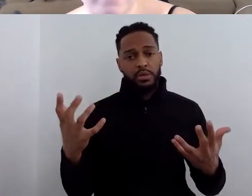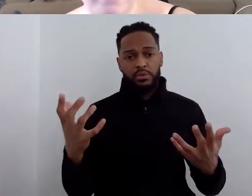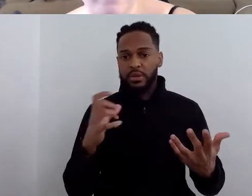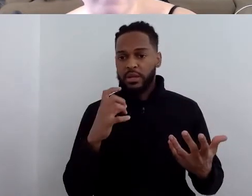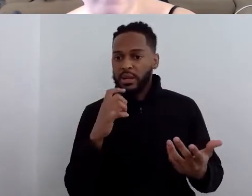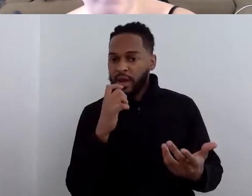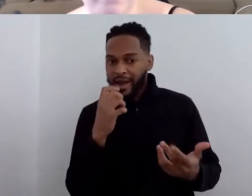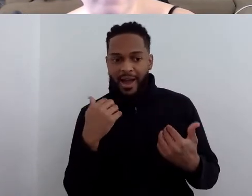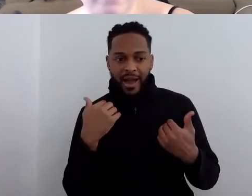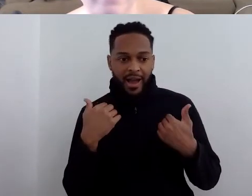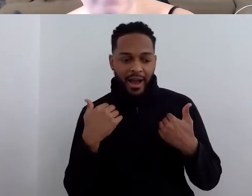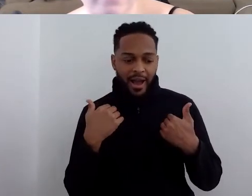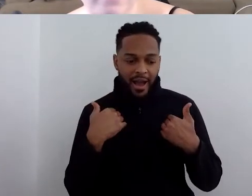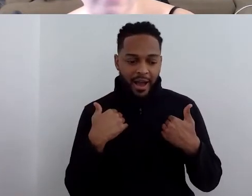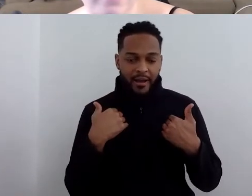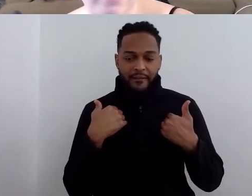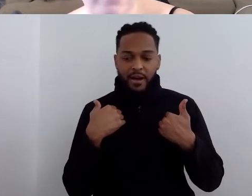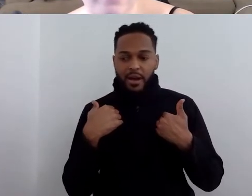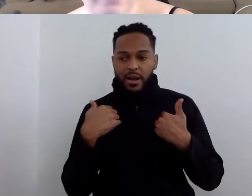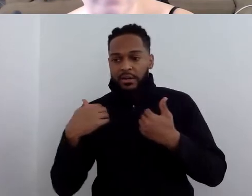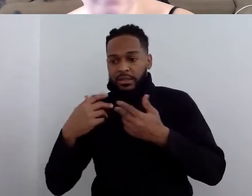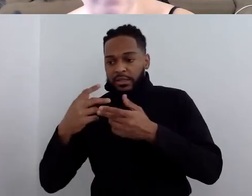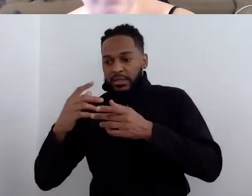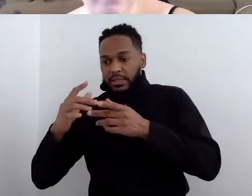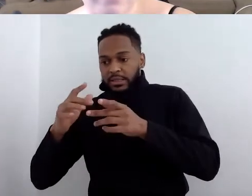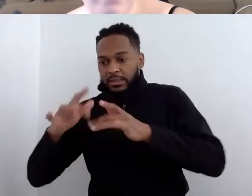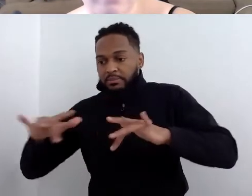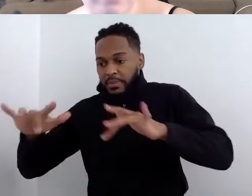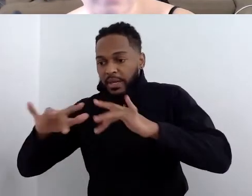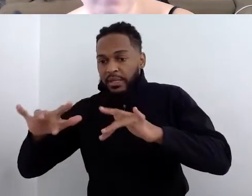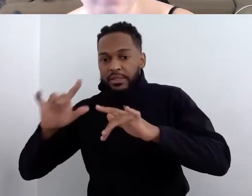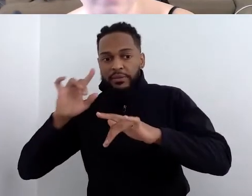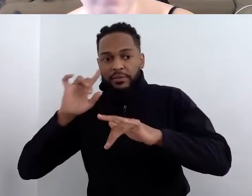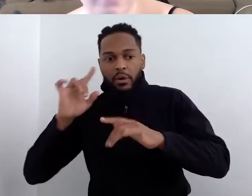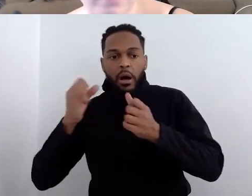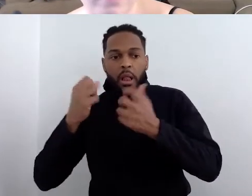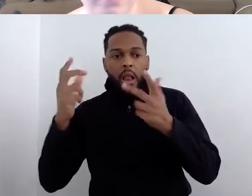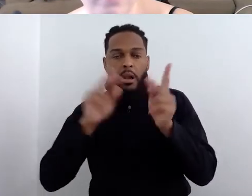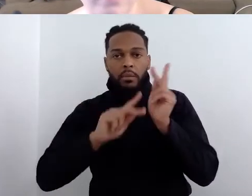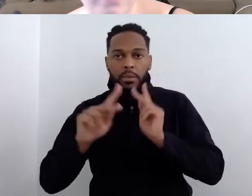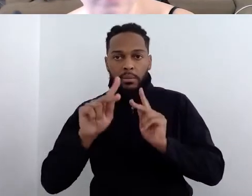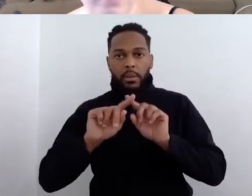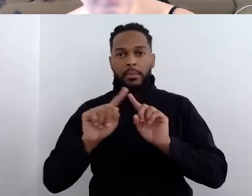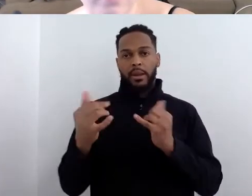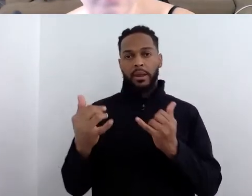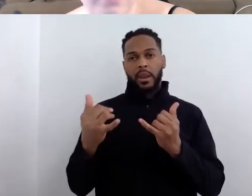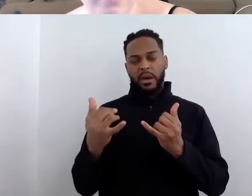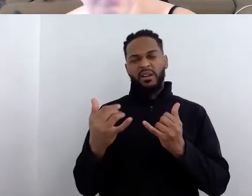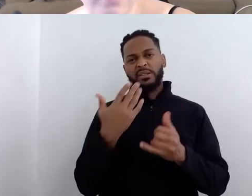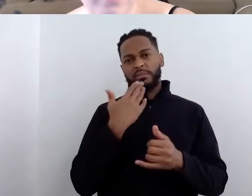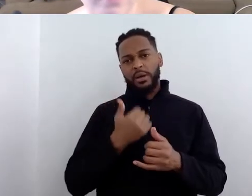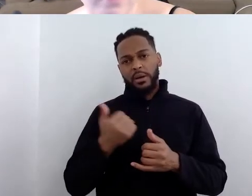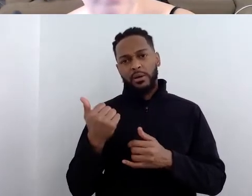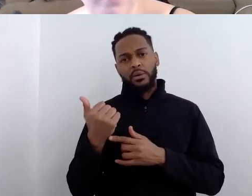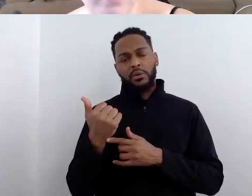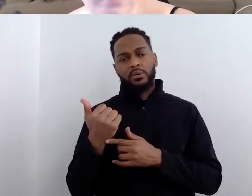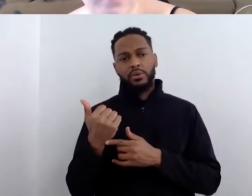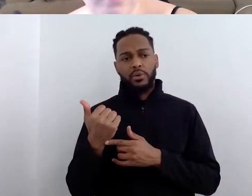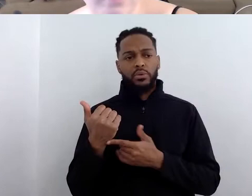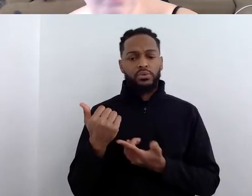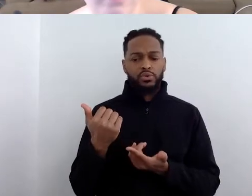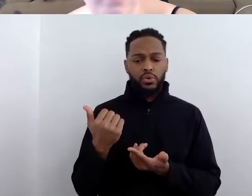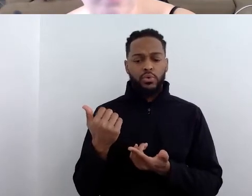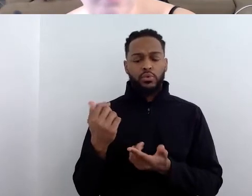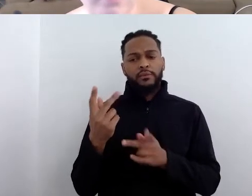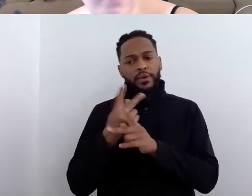better about learning how to schedule, and you know, the therapists are all vaccinated and things like that, and so